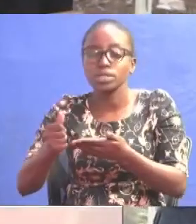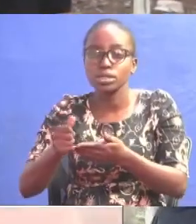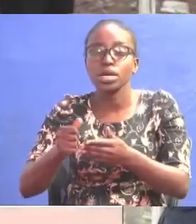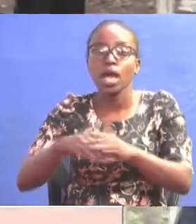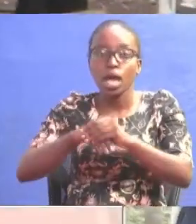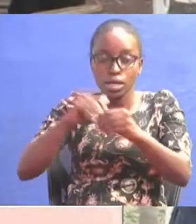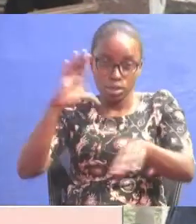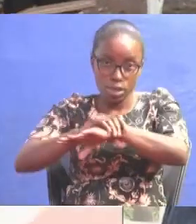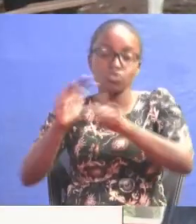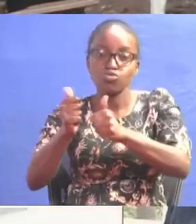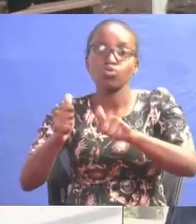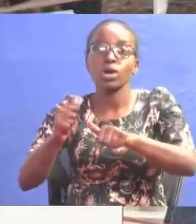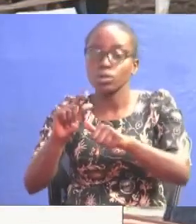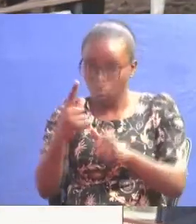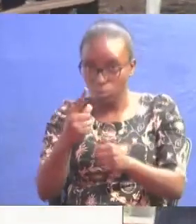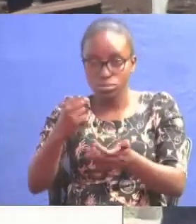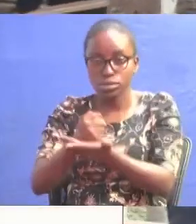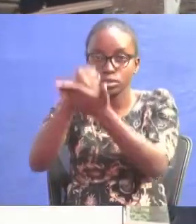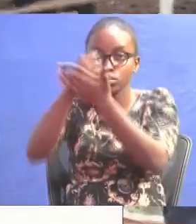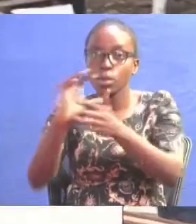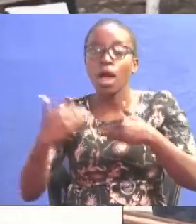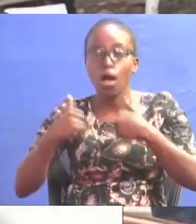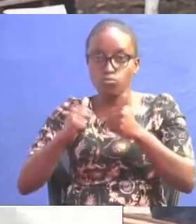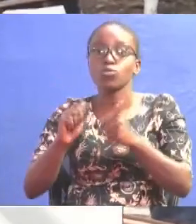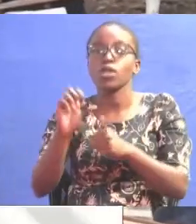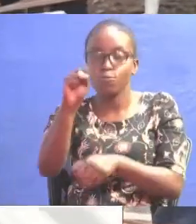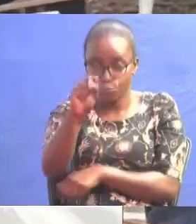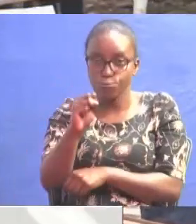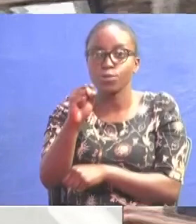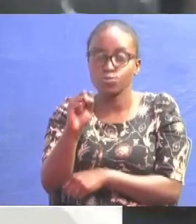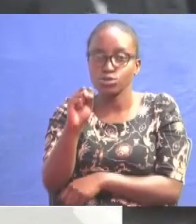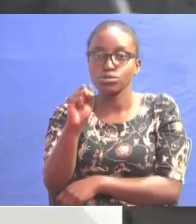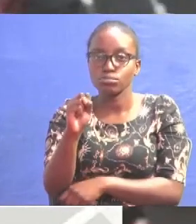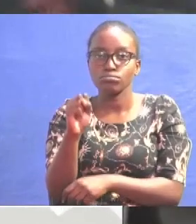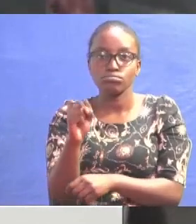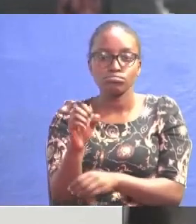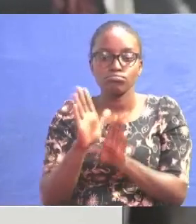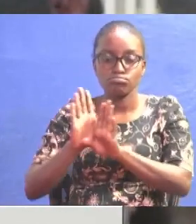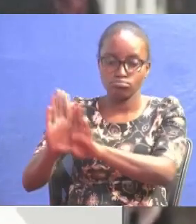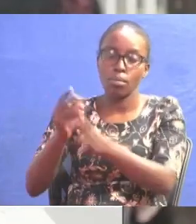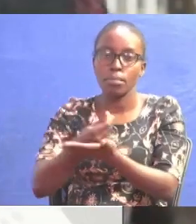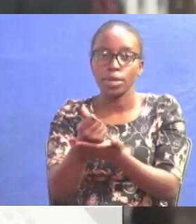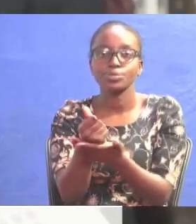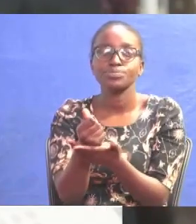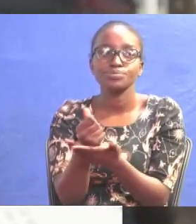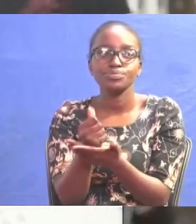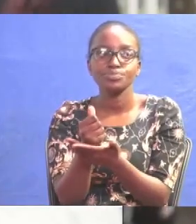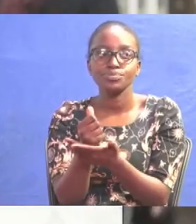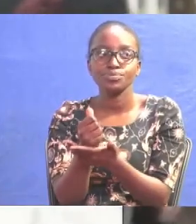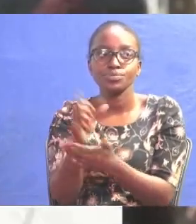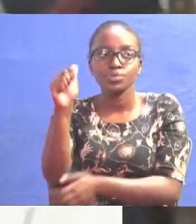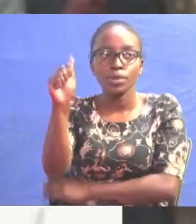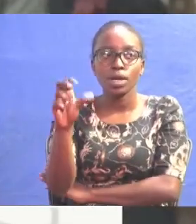new system, contrary to those placed in the fifth category, which receives less funding. Oh, majina yangu kamili ni Albert Koske